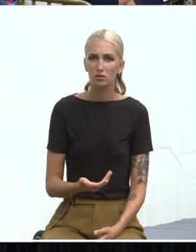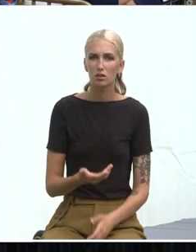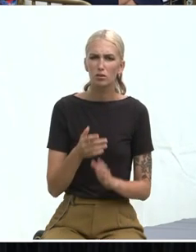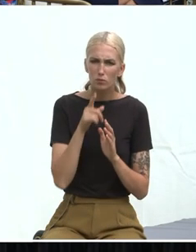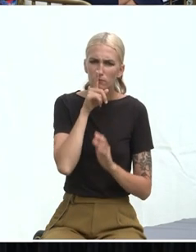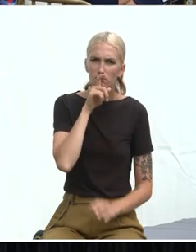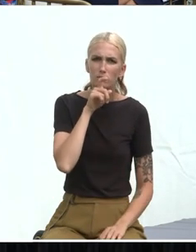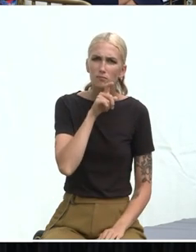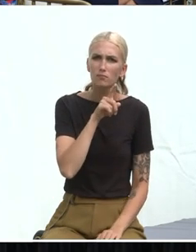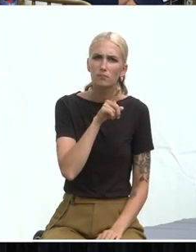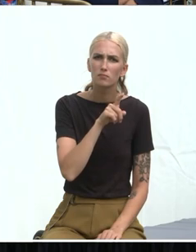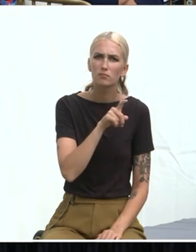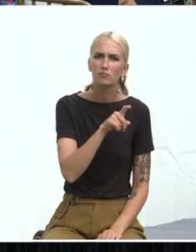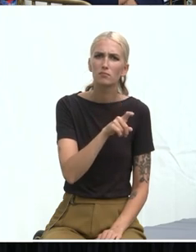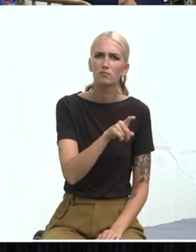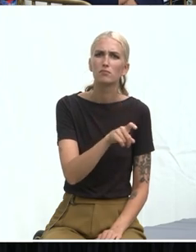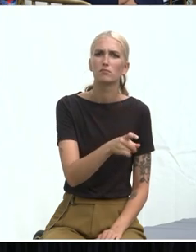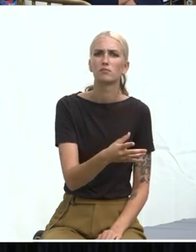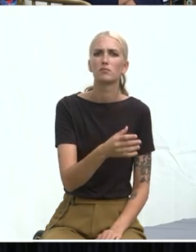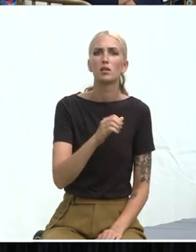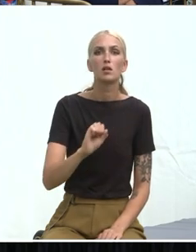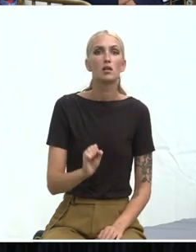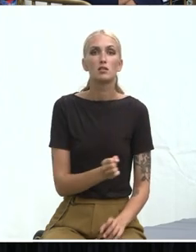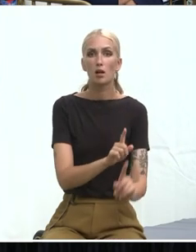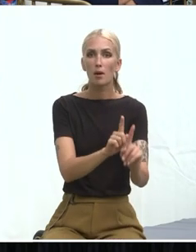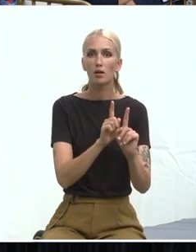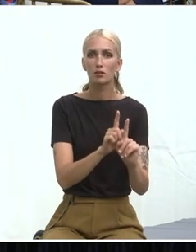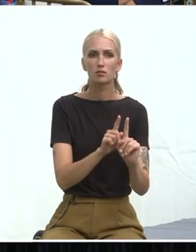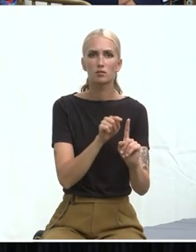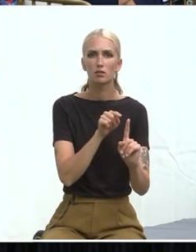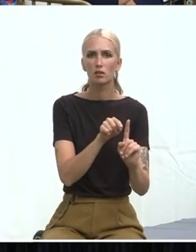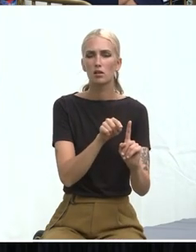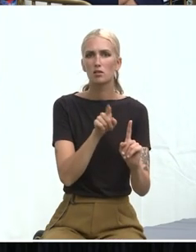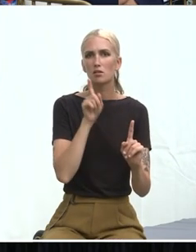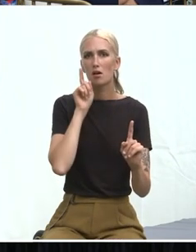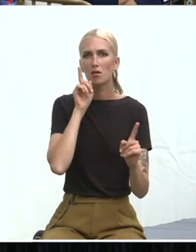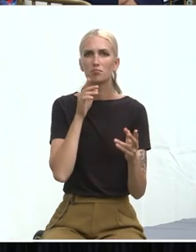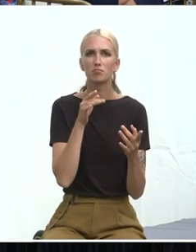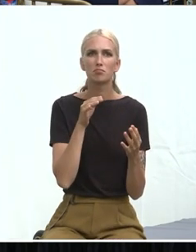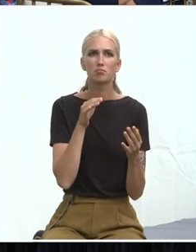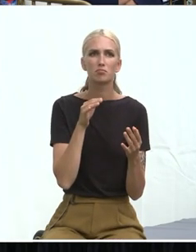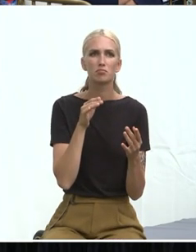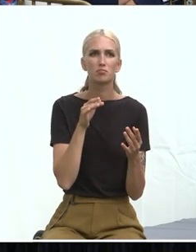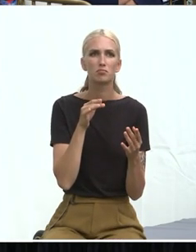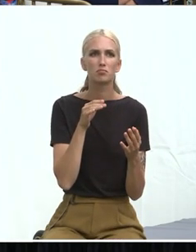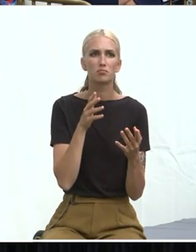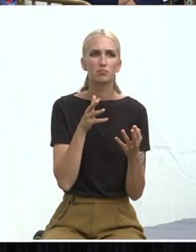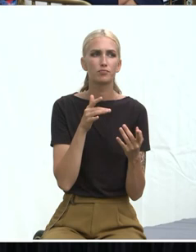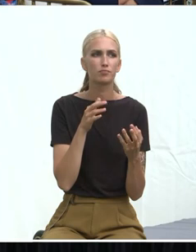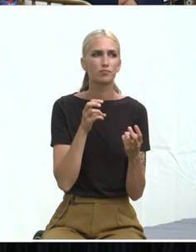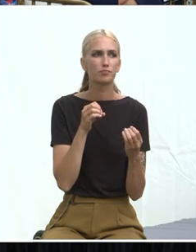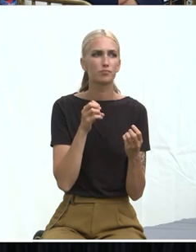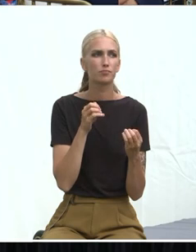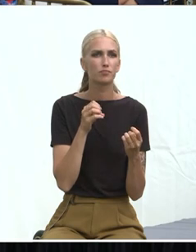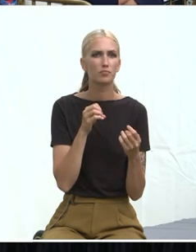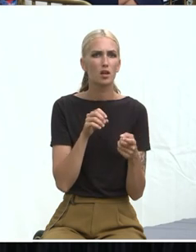deeper. Try to do that with a friend you suppose not have